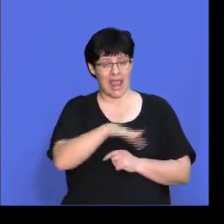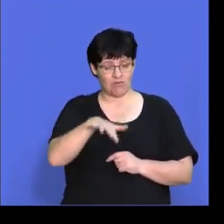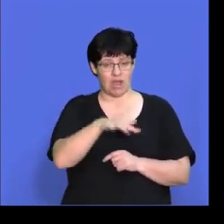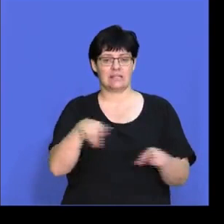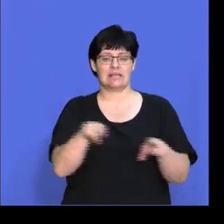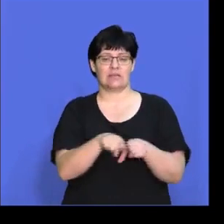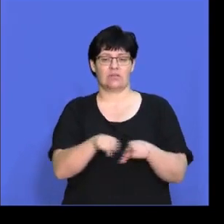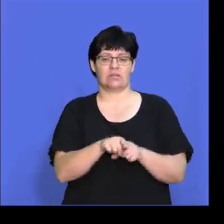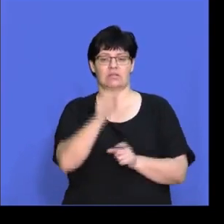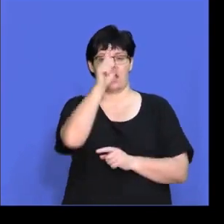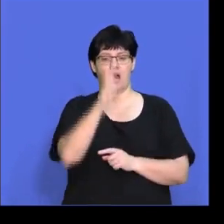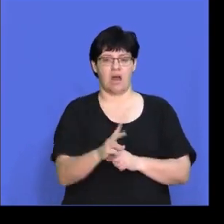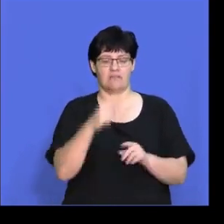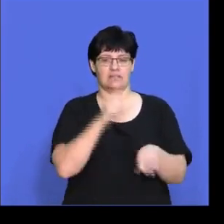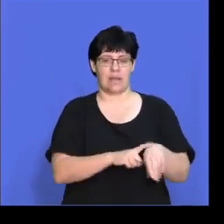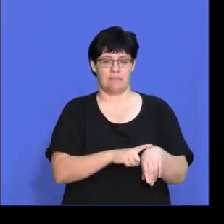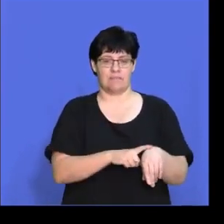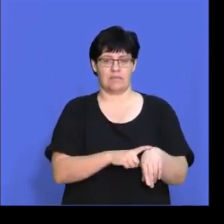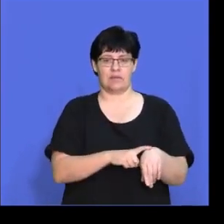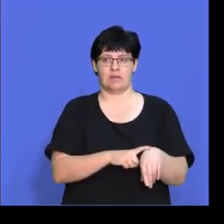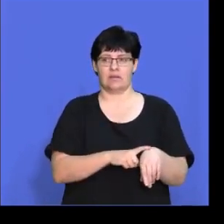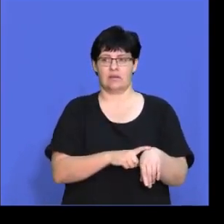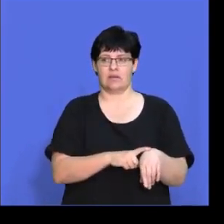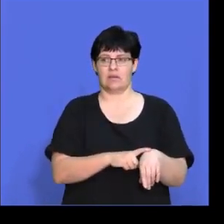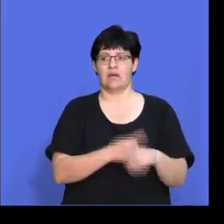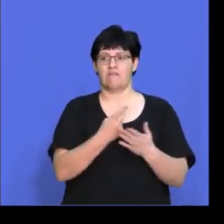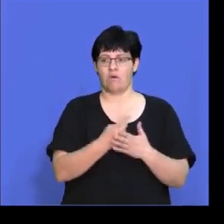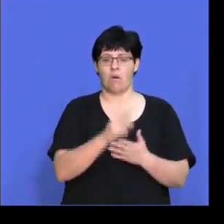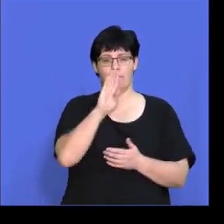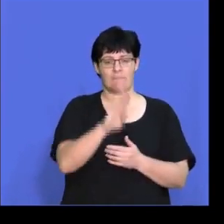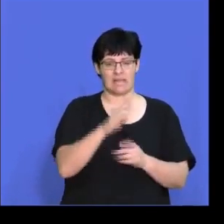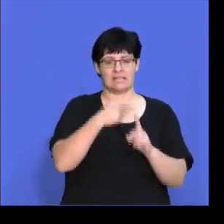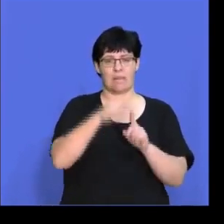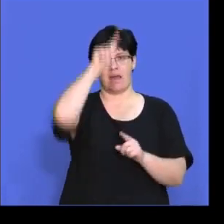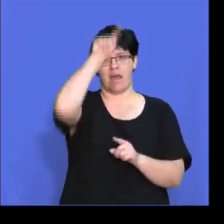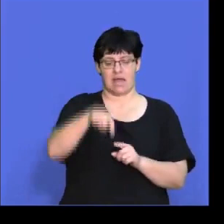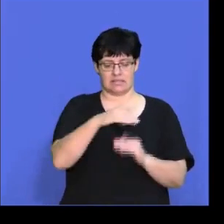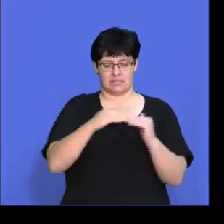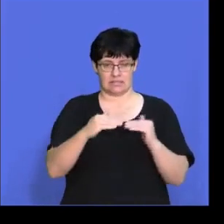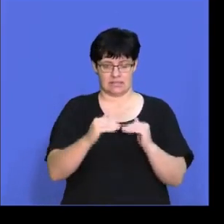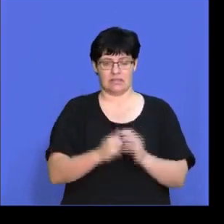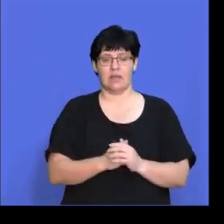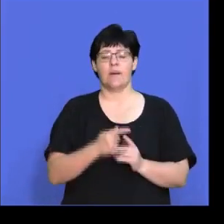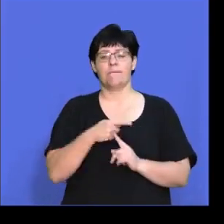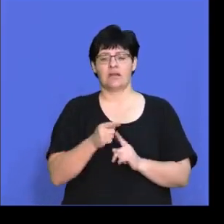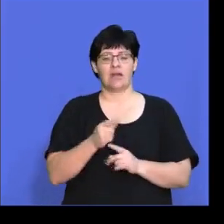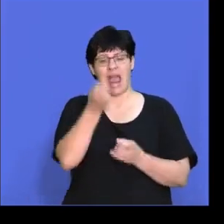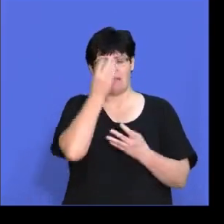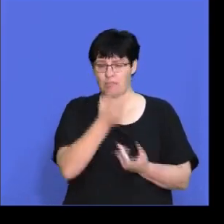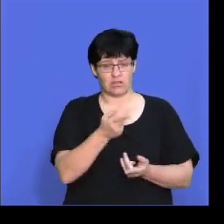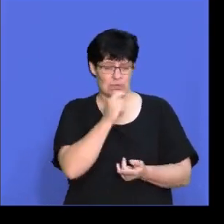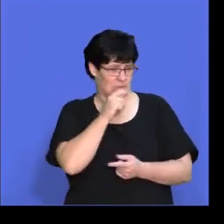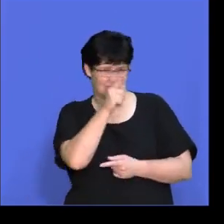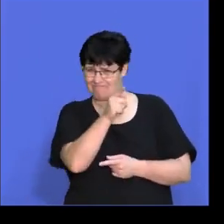equal to half times base times perpendicular height. But we don't really have enough information to be able to